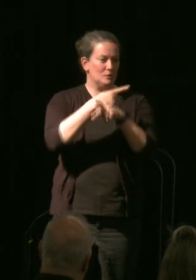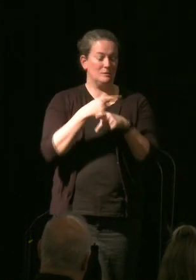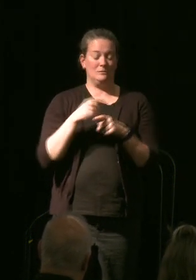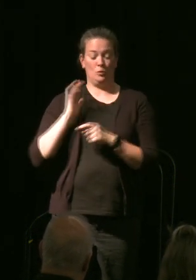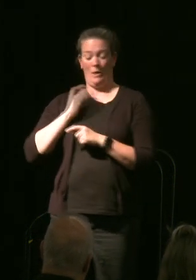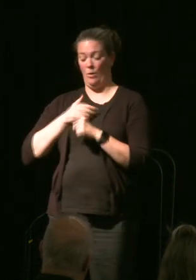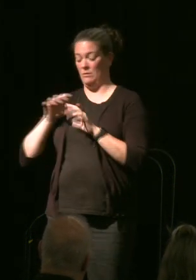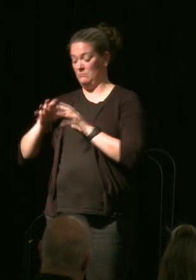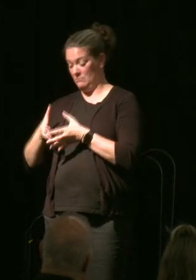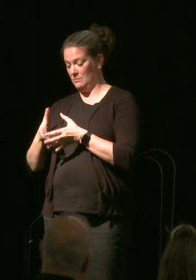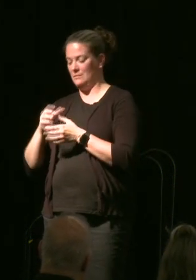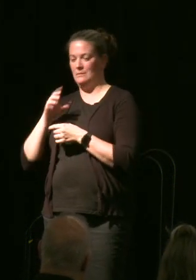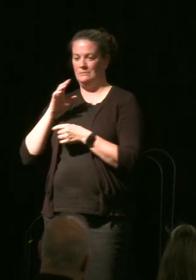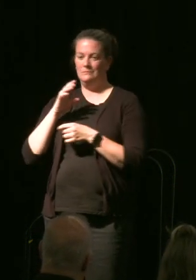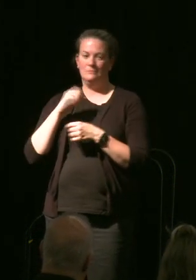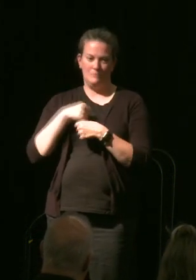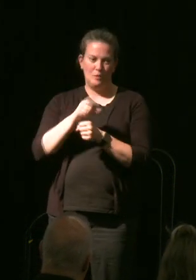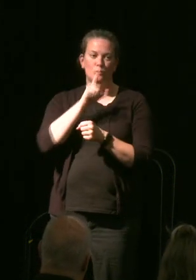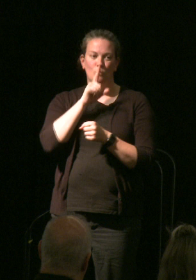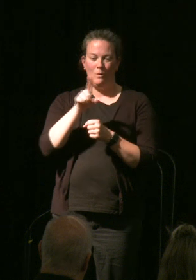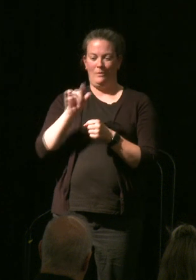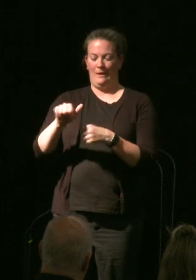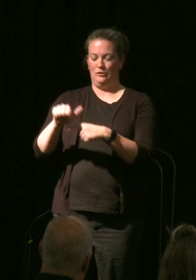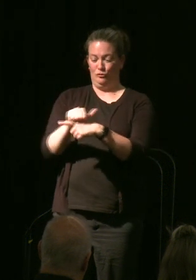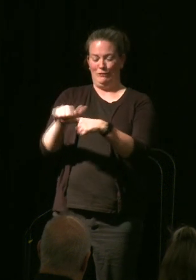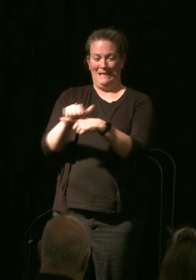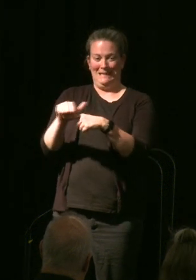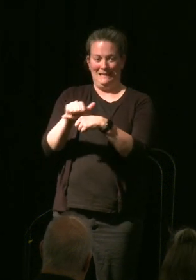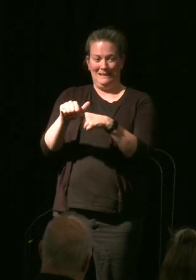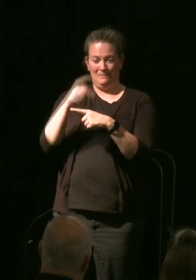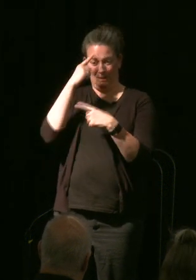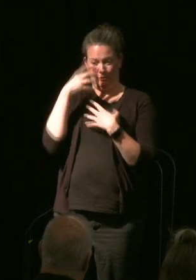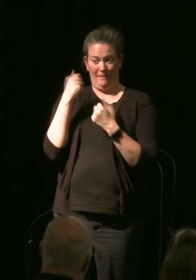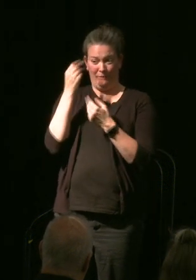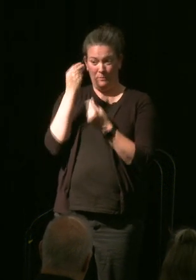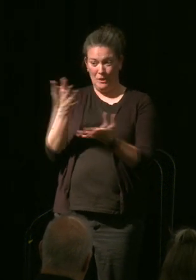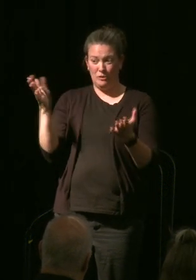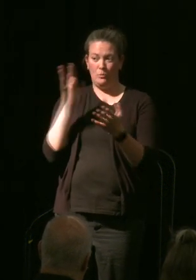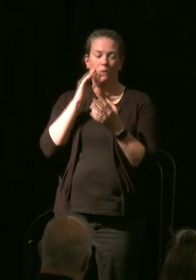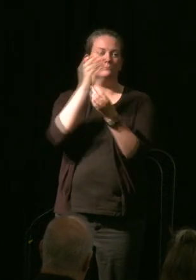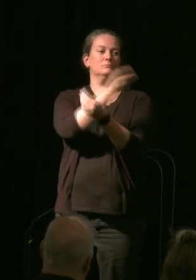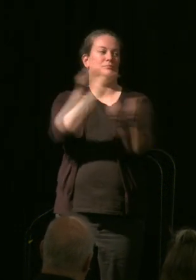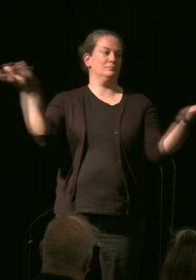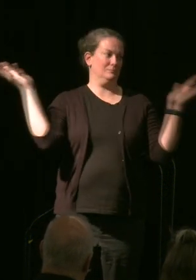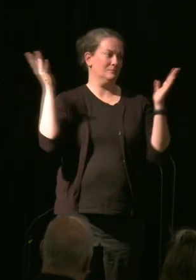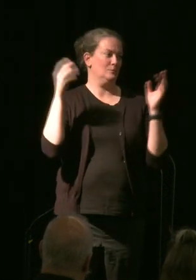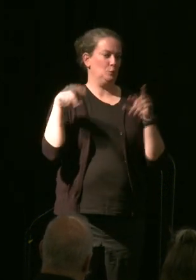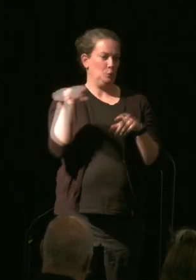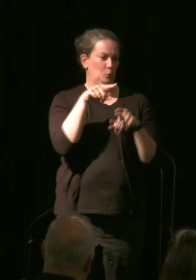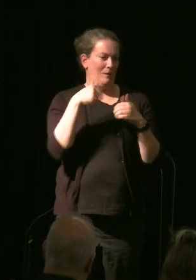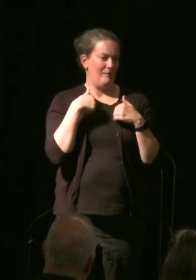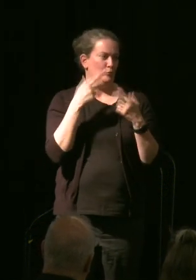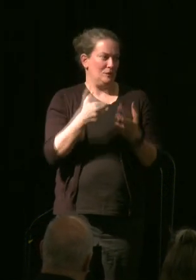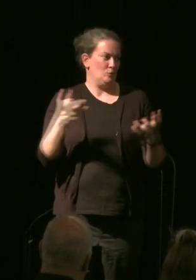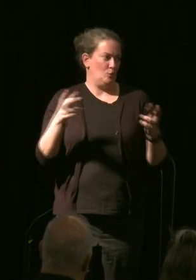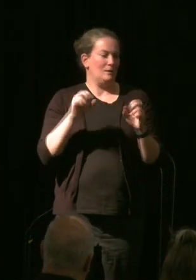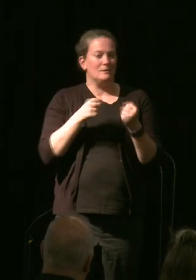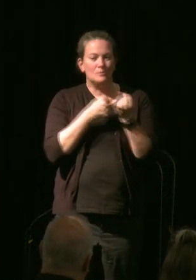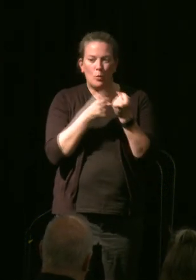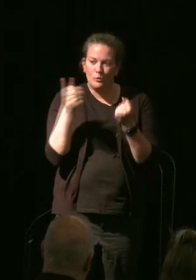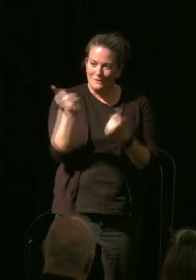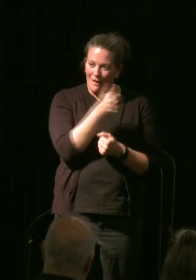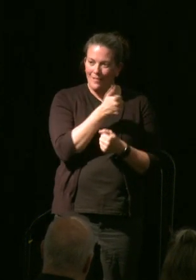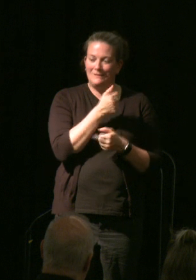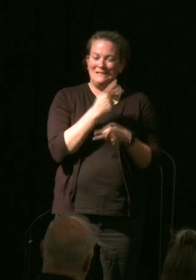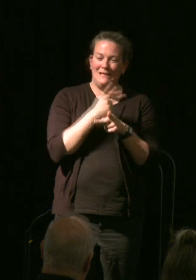that information is disseminated and shared with all of you, so that you have the resources to be able to support not only yourself, but